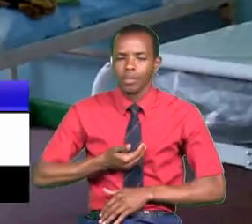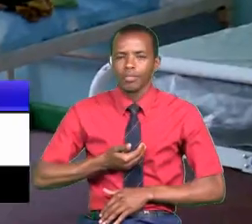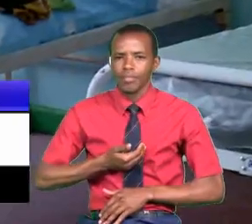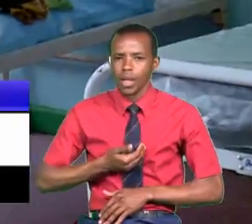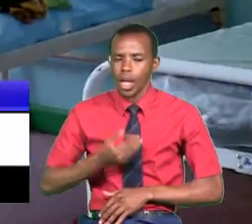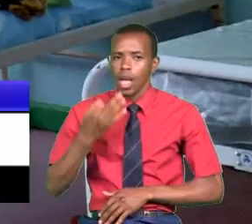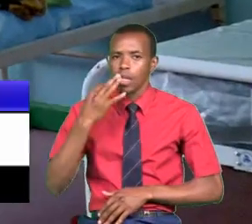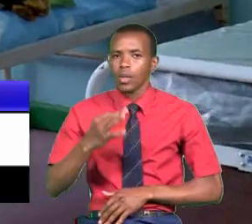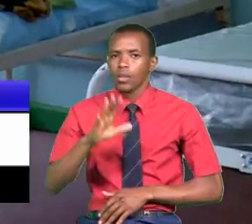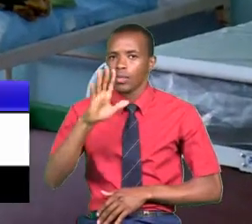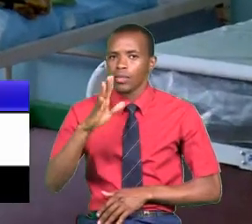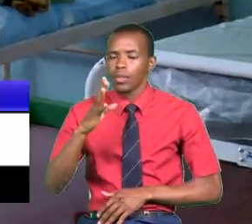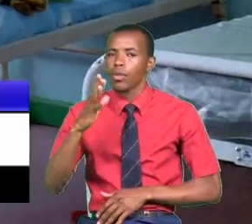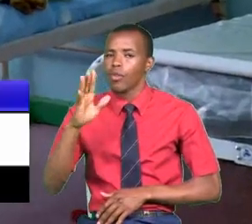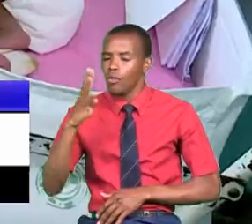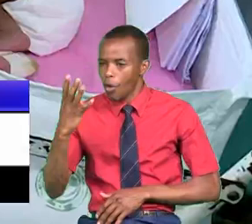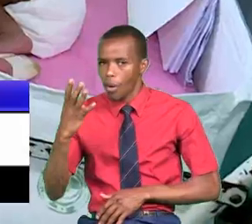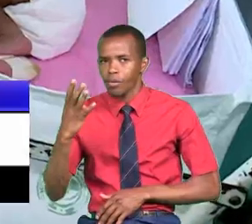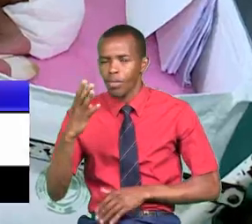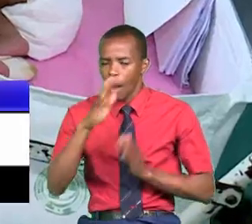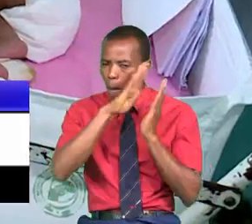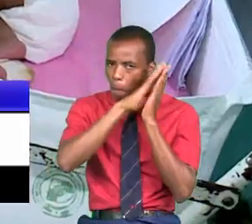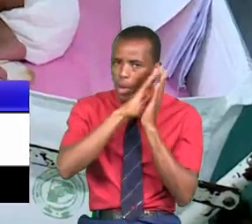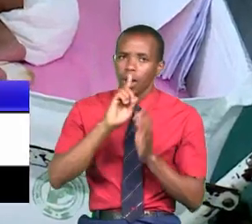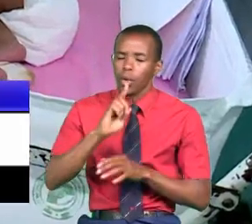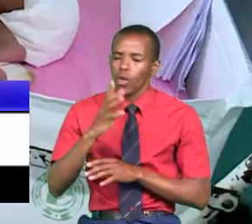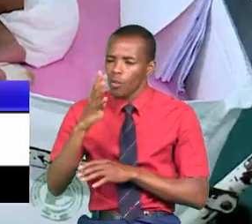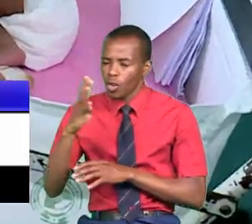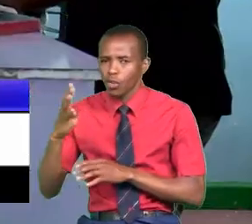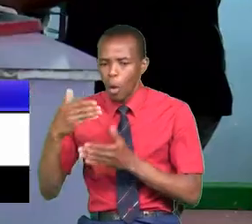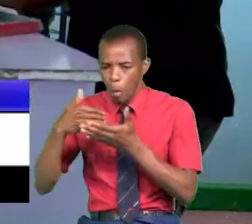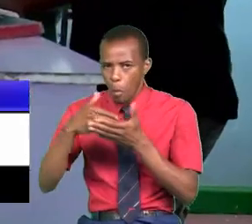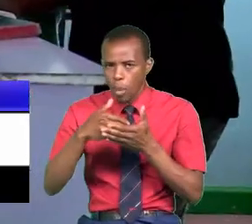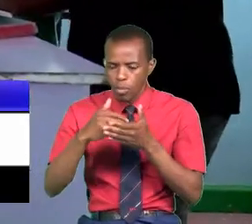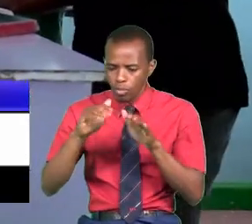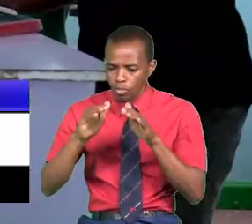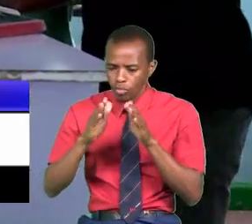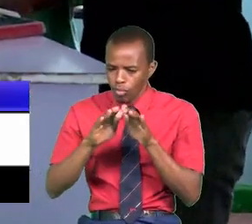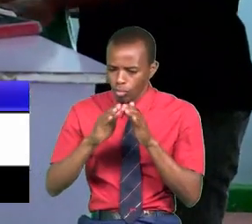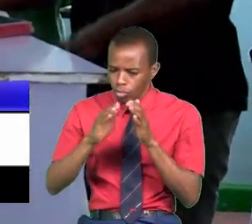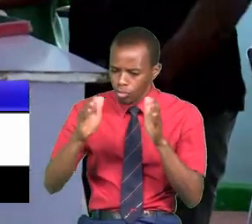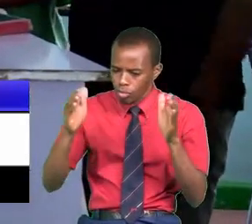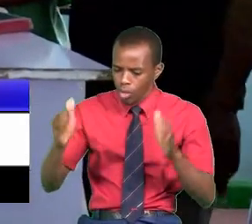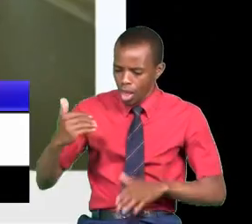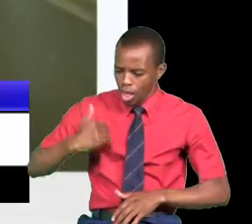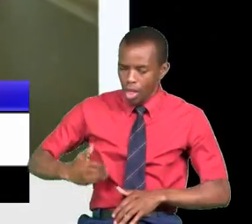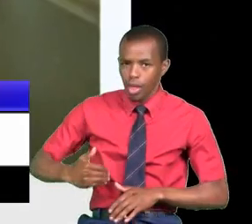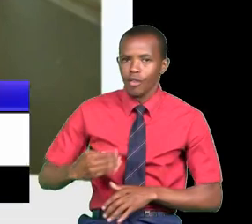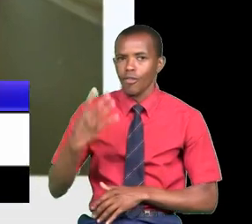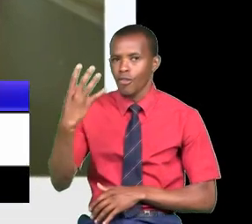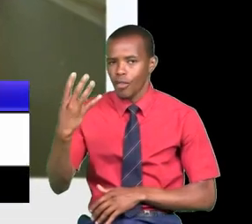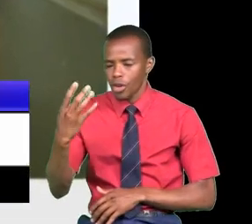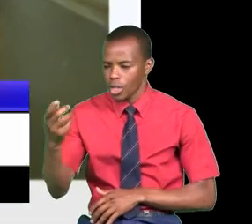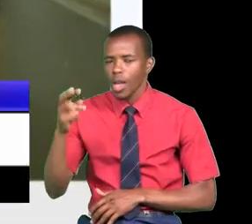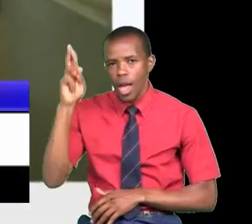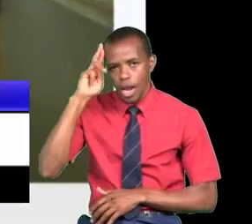with 354 obstetric beds, 144 baby cots, and 2 theatres, Professor Marlene Timmerman